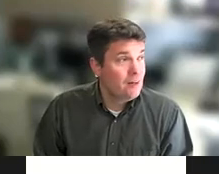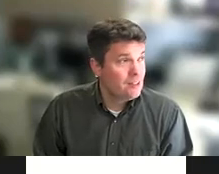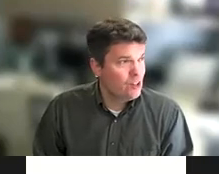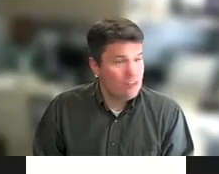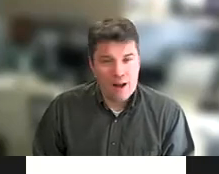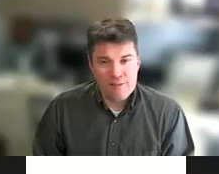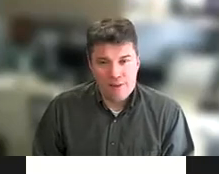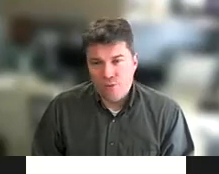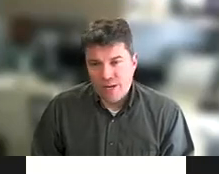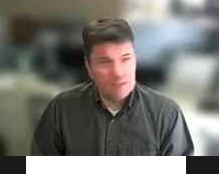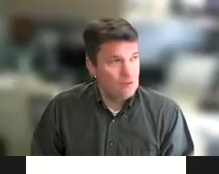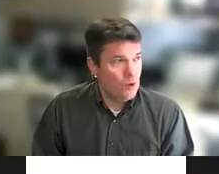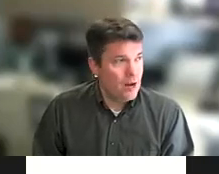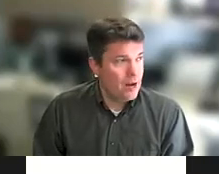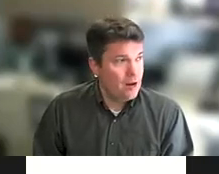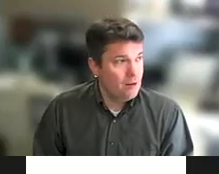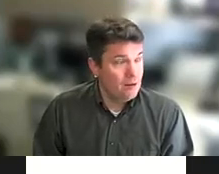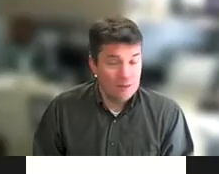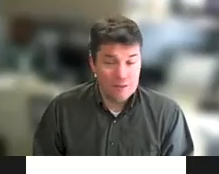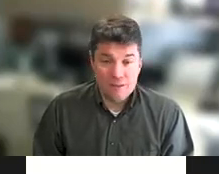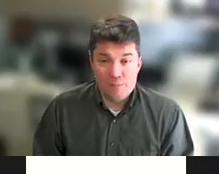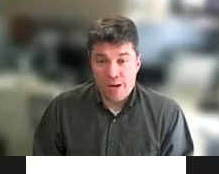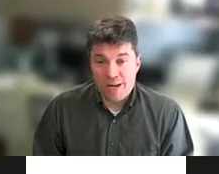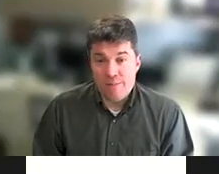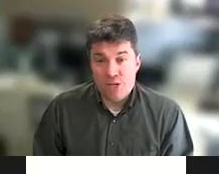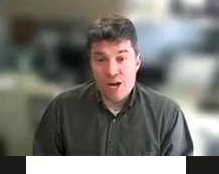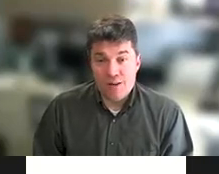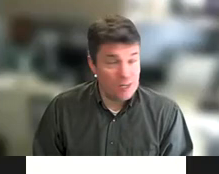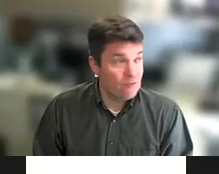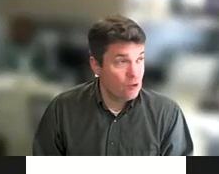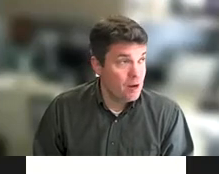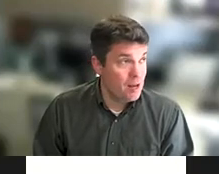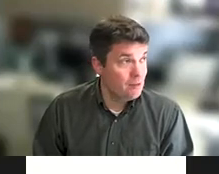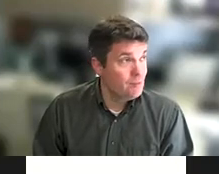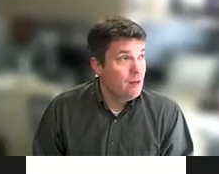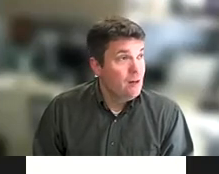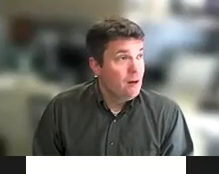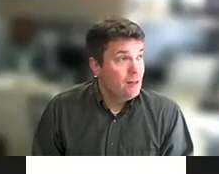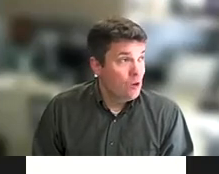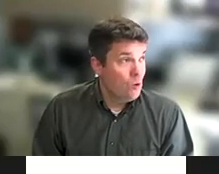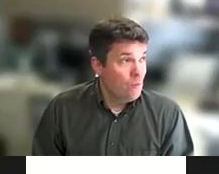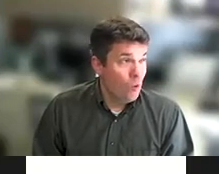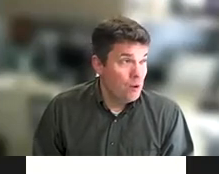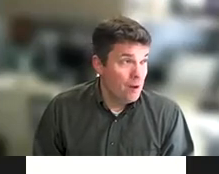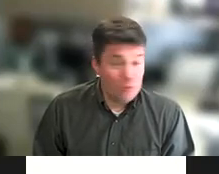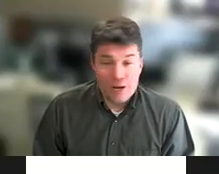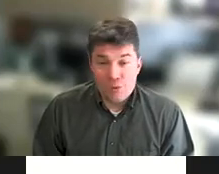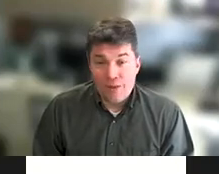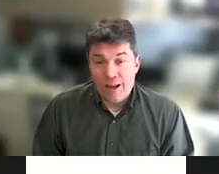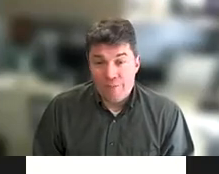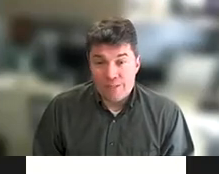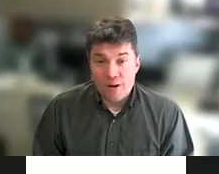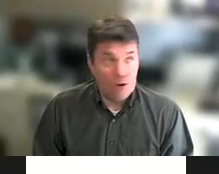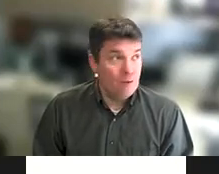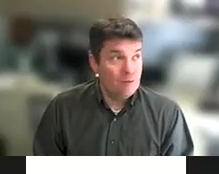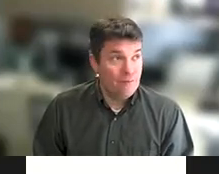lips. So there's a lot of different reasons why lip reading can be challenging for many. So only about 20